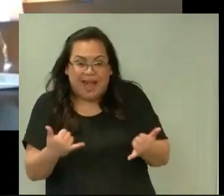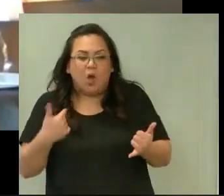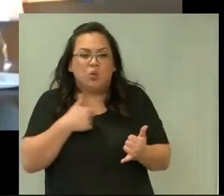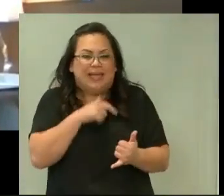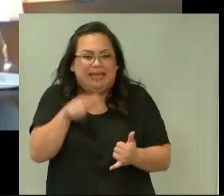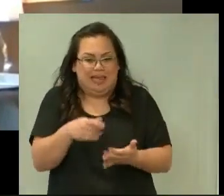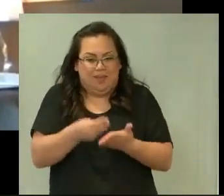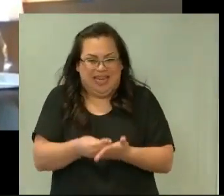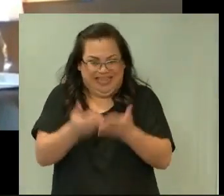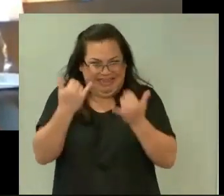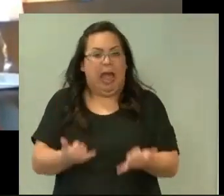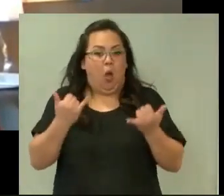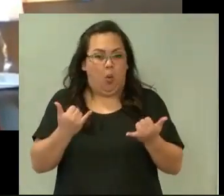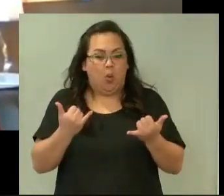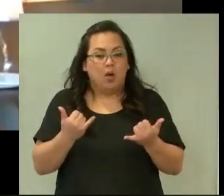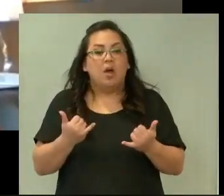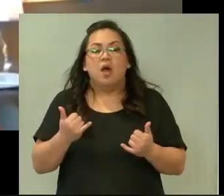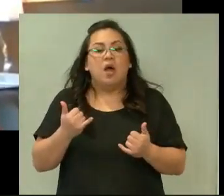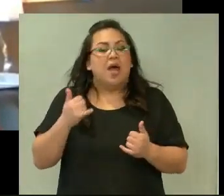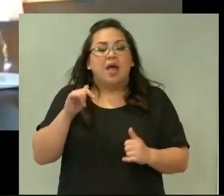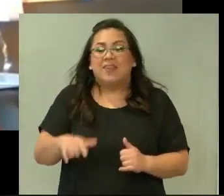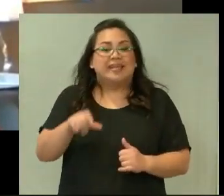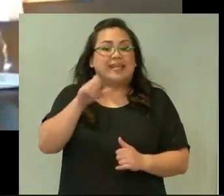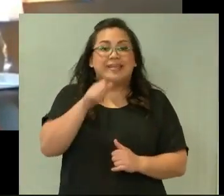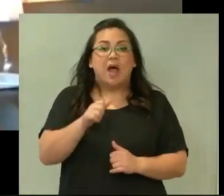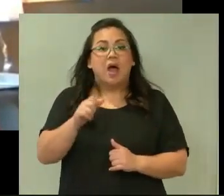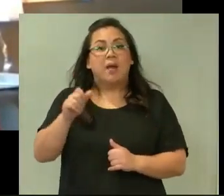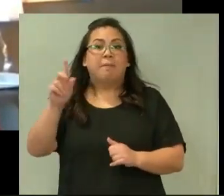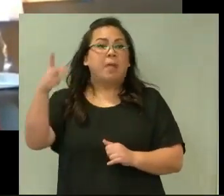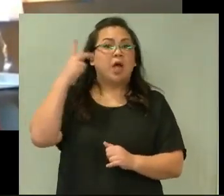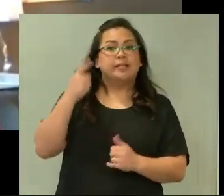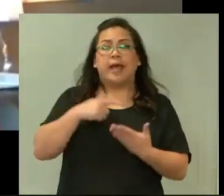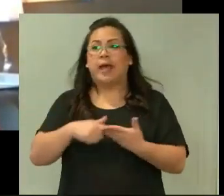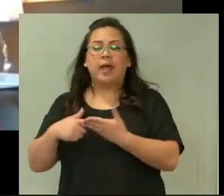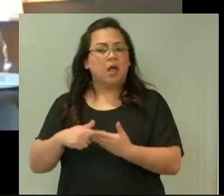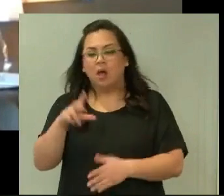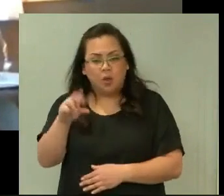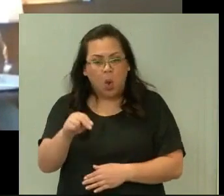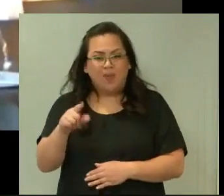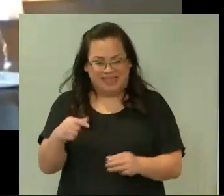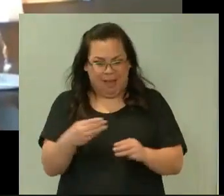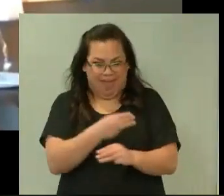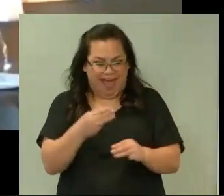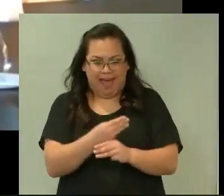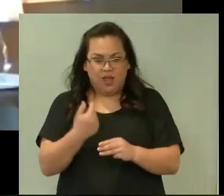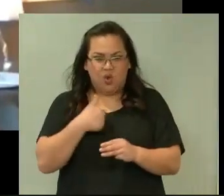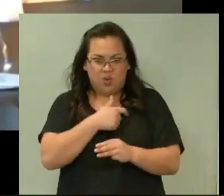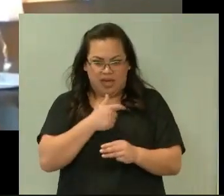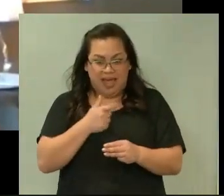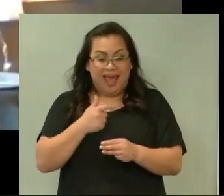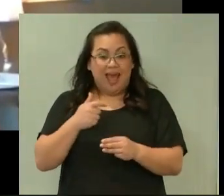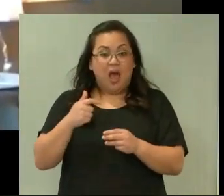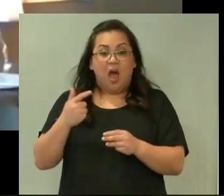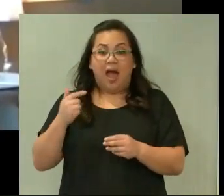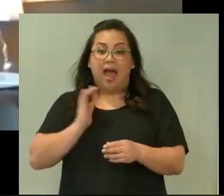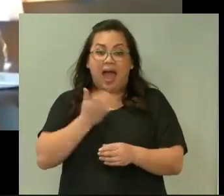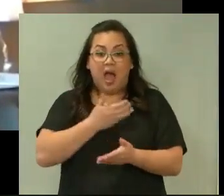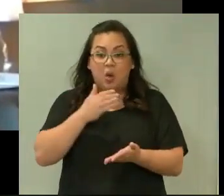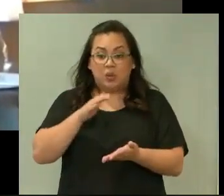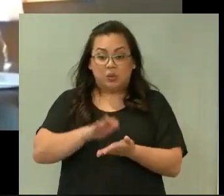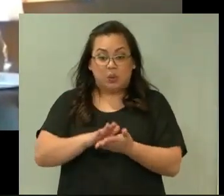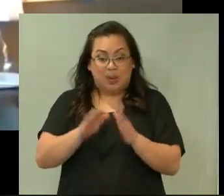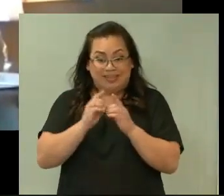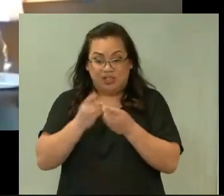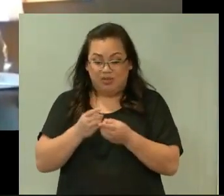today. This is not politics. This is math. We cannot absorb a 10% cut in LCF